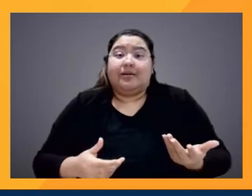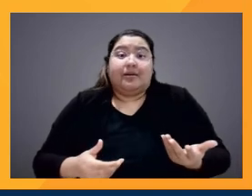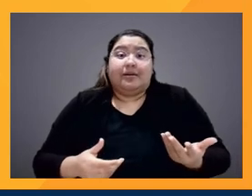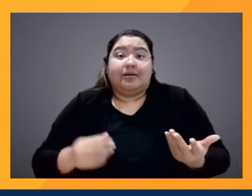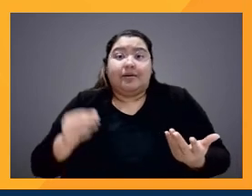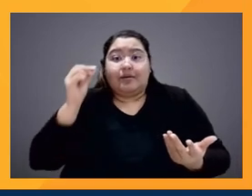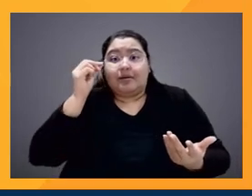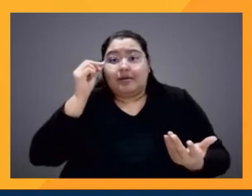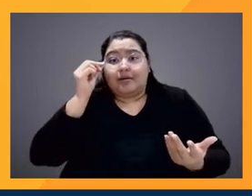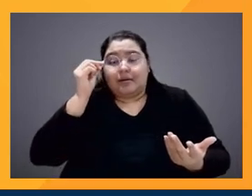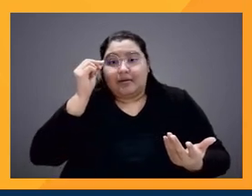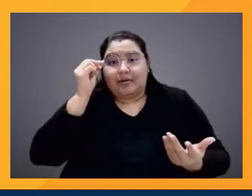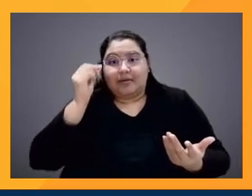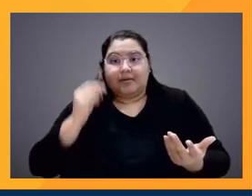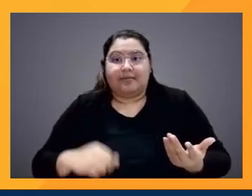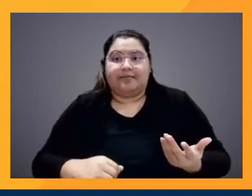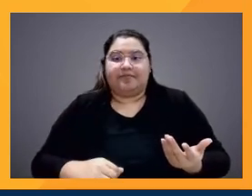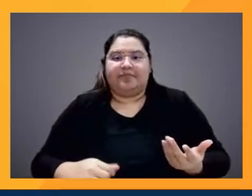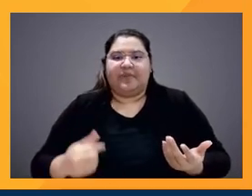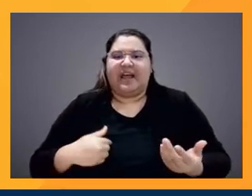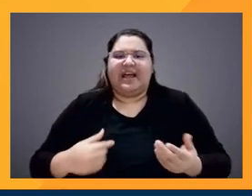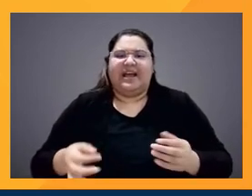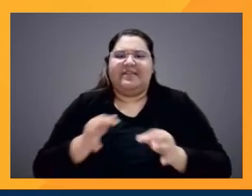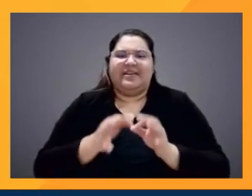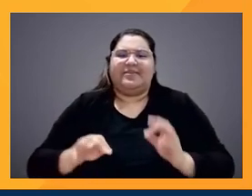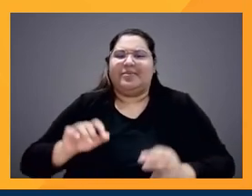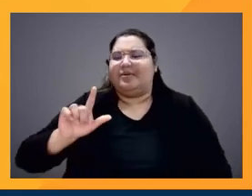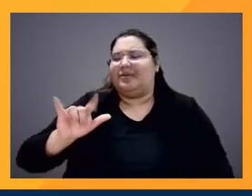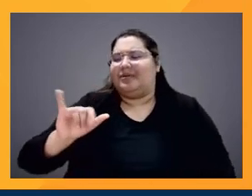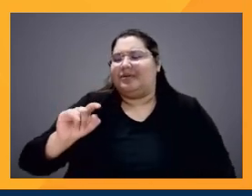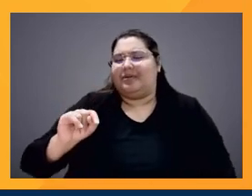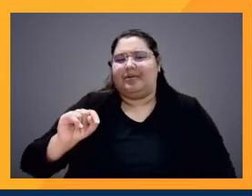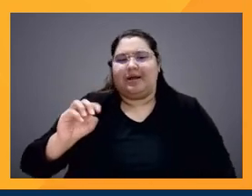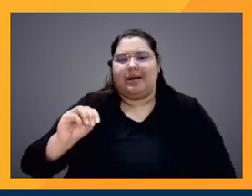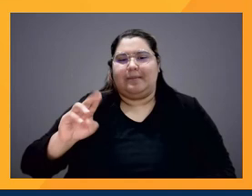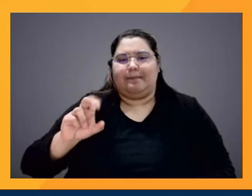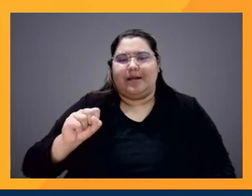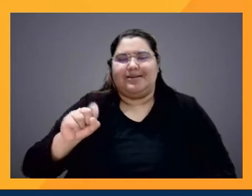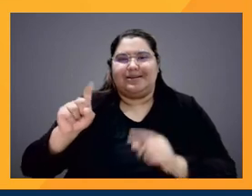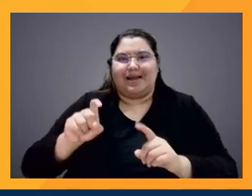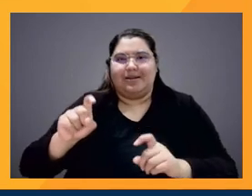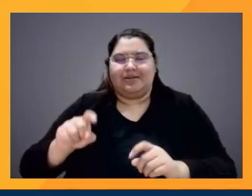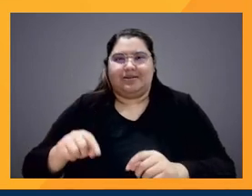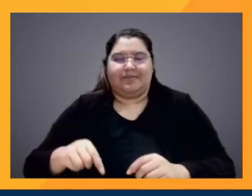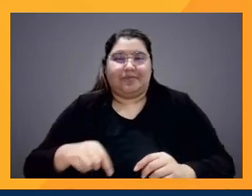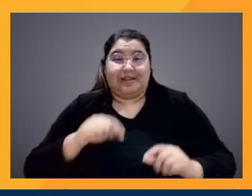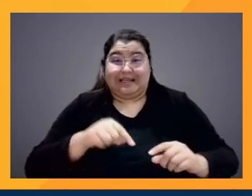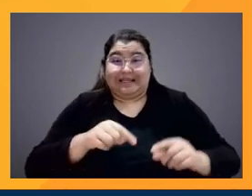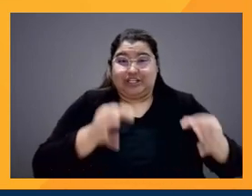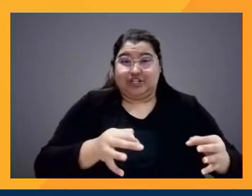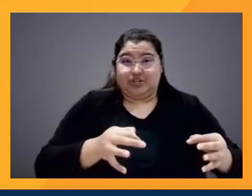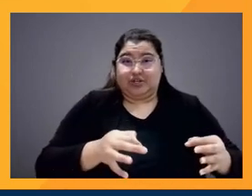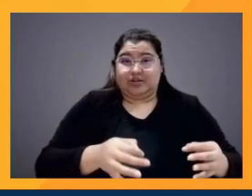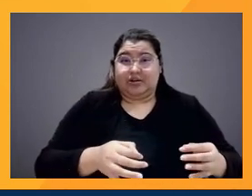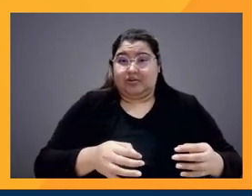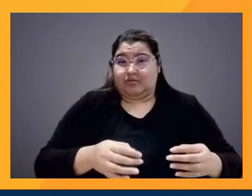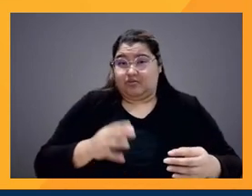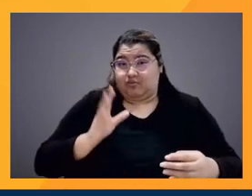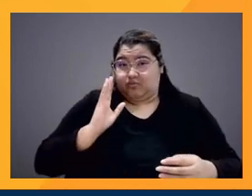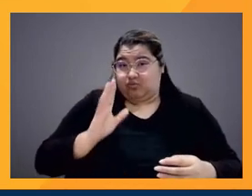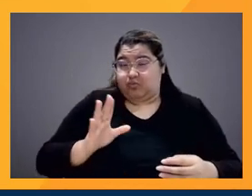hopeful about the impact we can all have on our community. We're resilient, we're entrepreneurial, and it's going to be tough, but